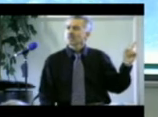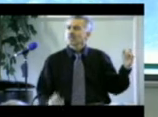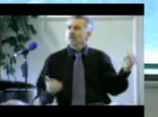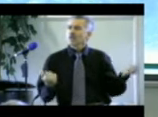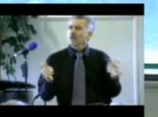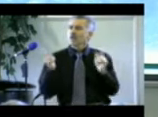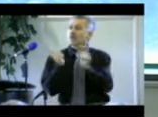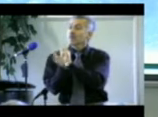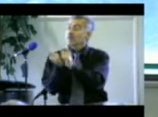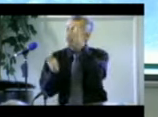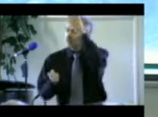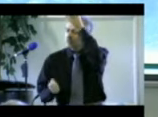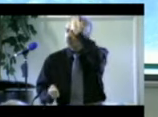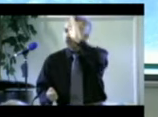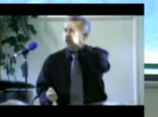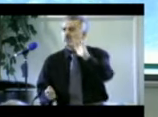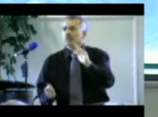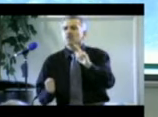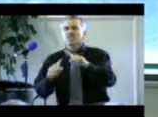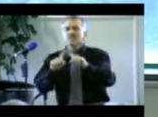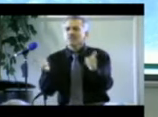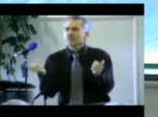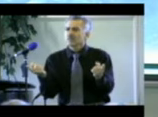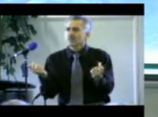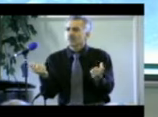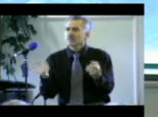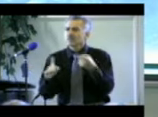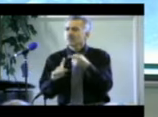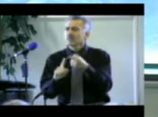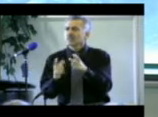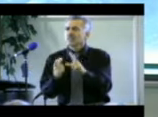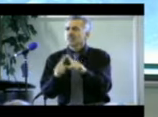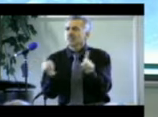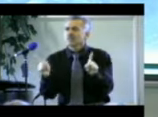bush. What is the difference?